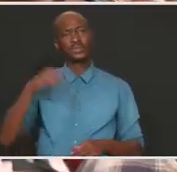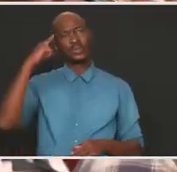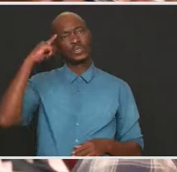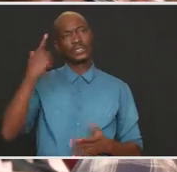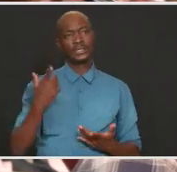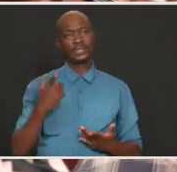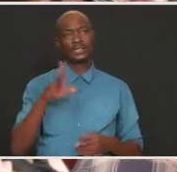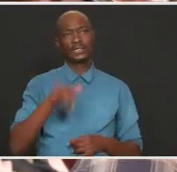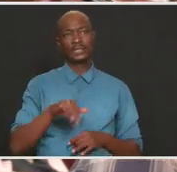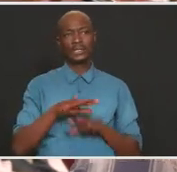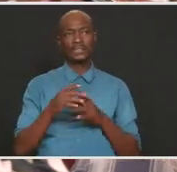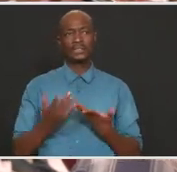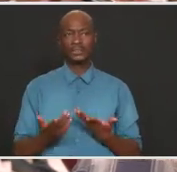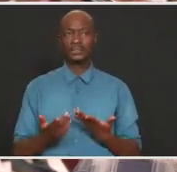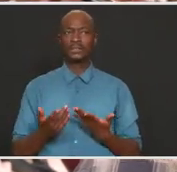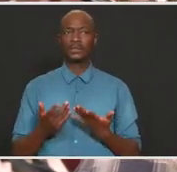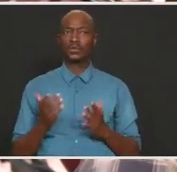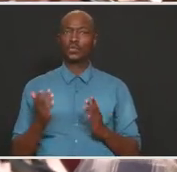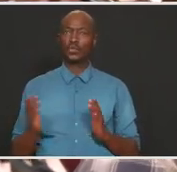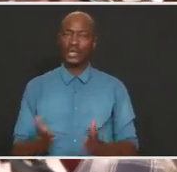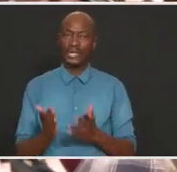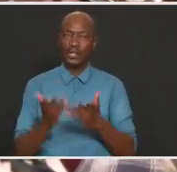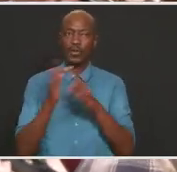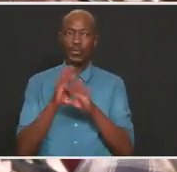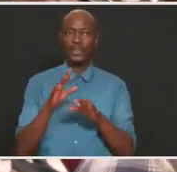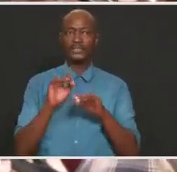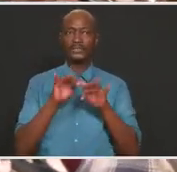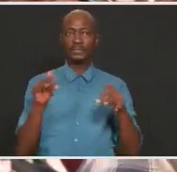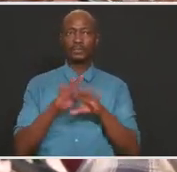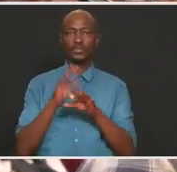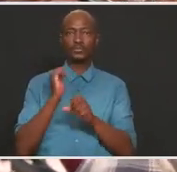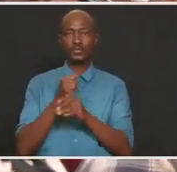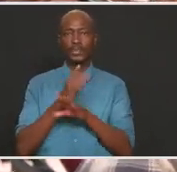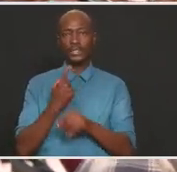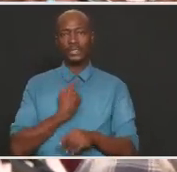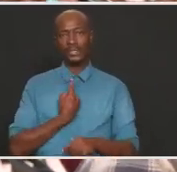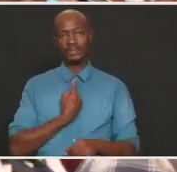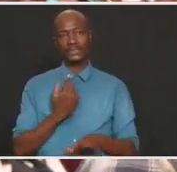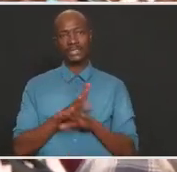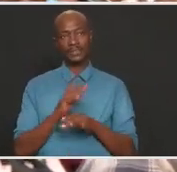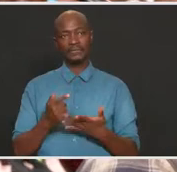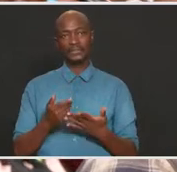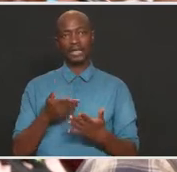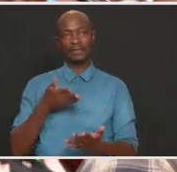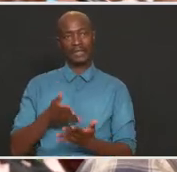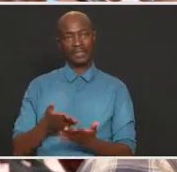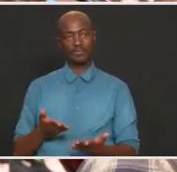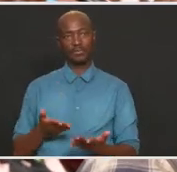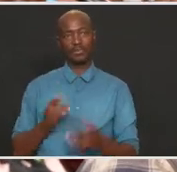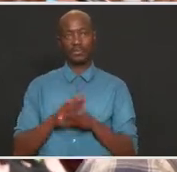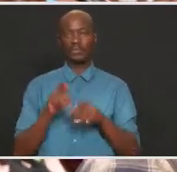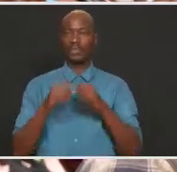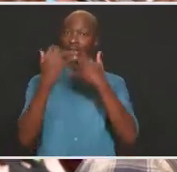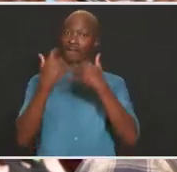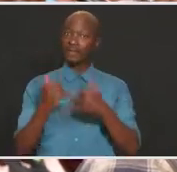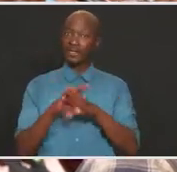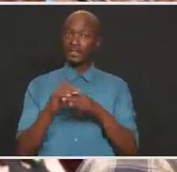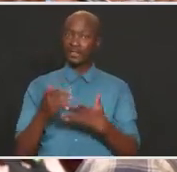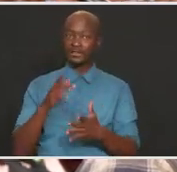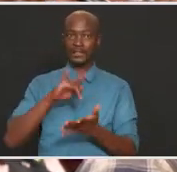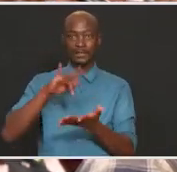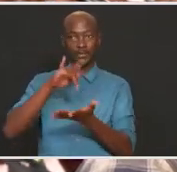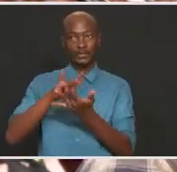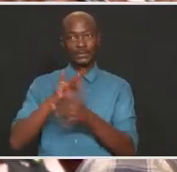in this encourage people to start to make themselves available if their financial position is